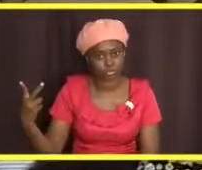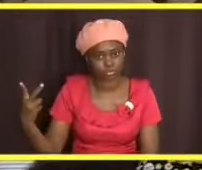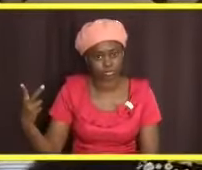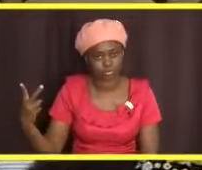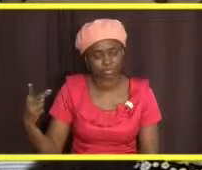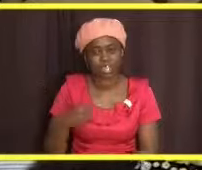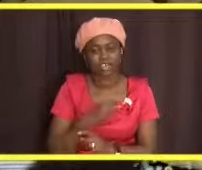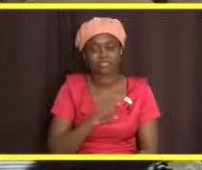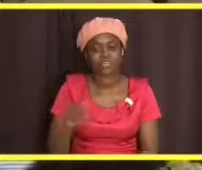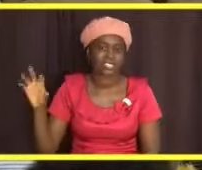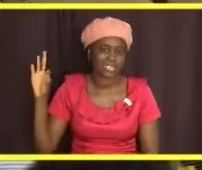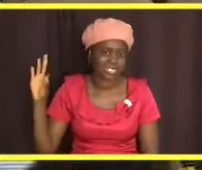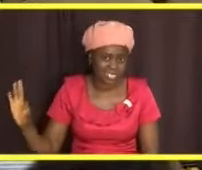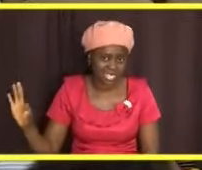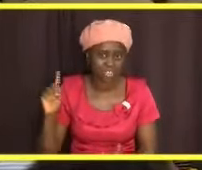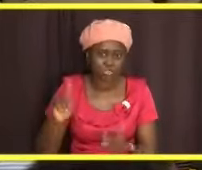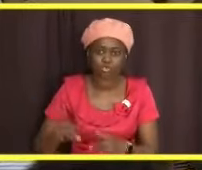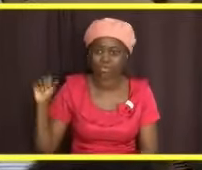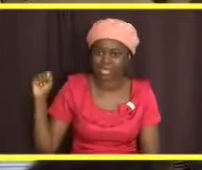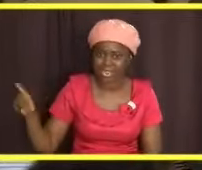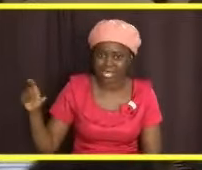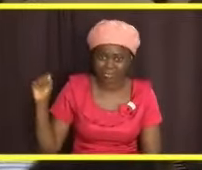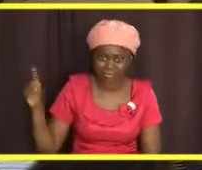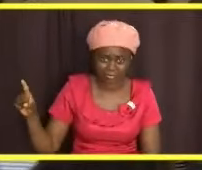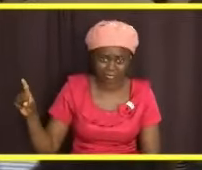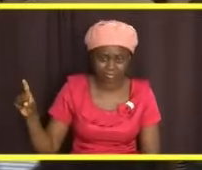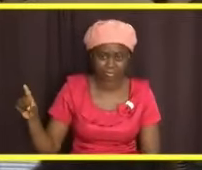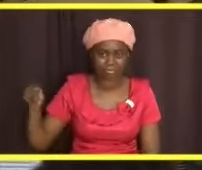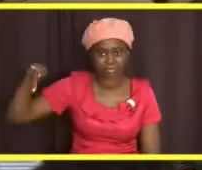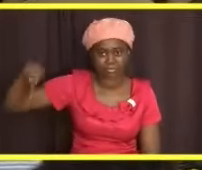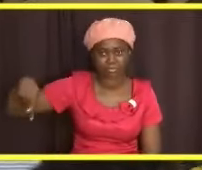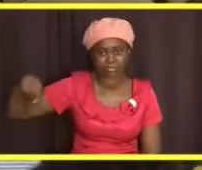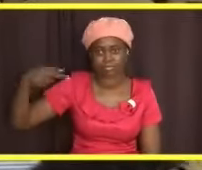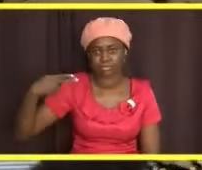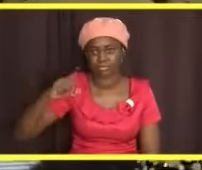from verse 9 to 11.